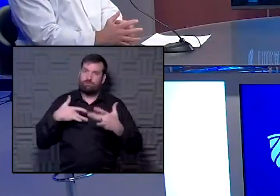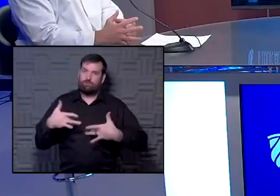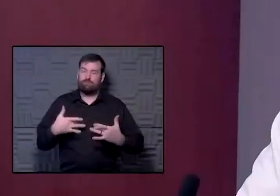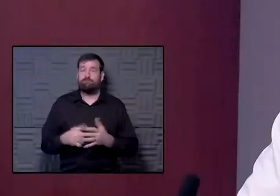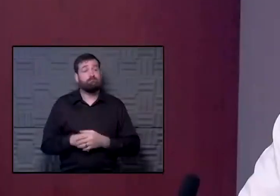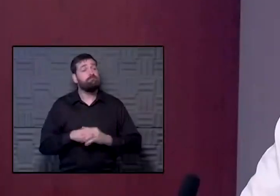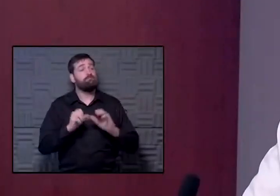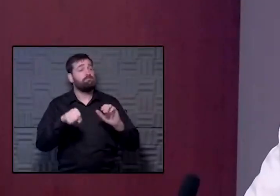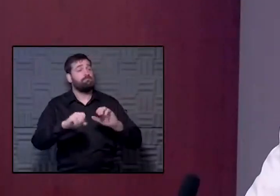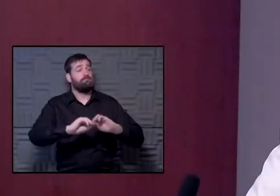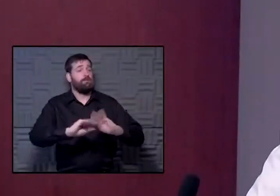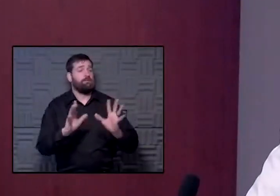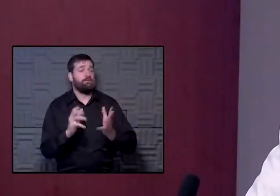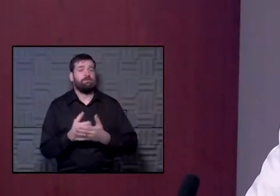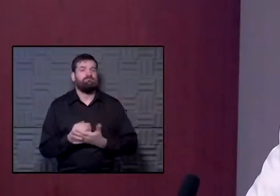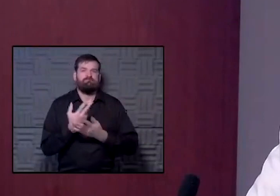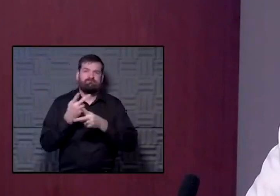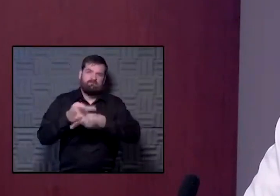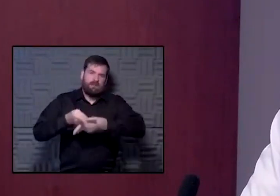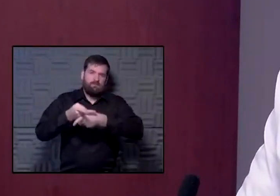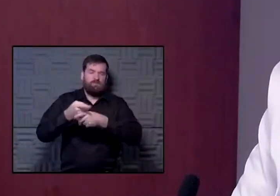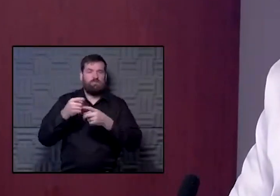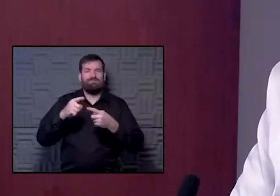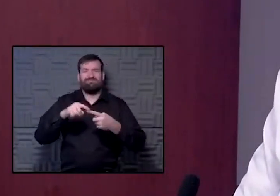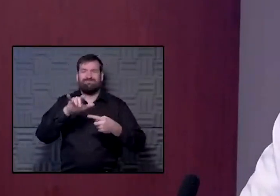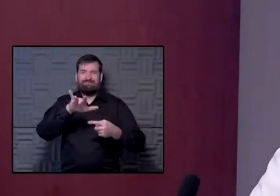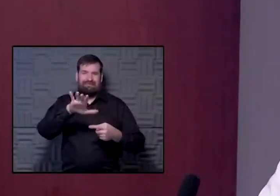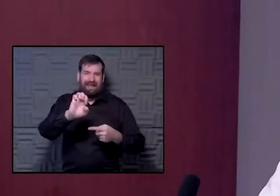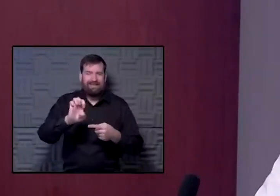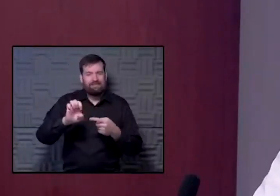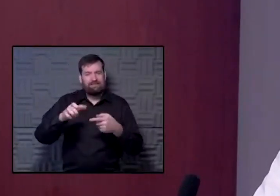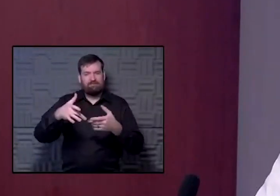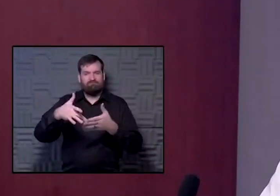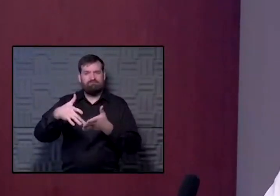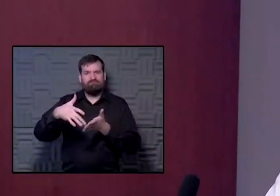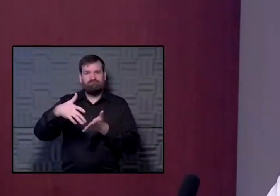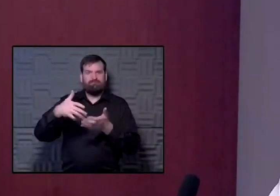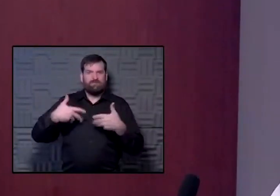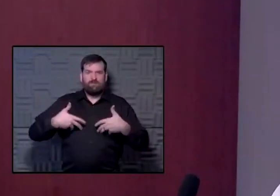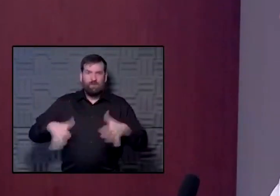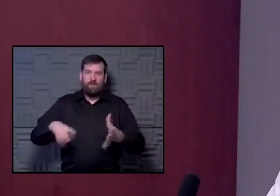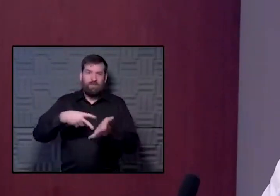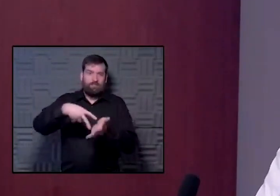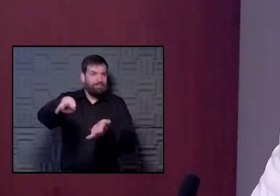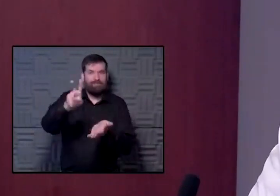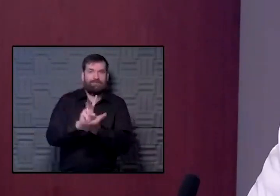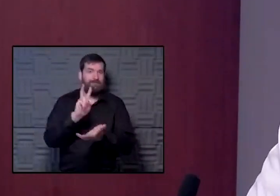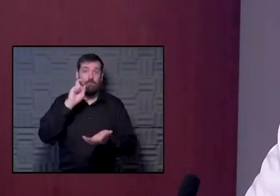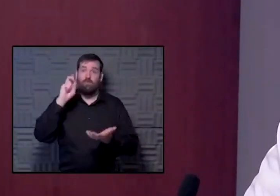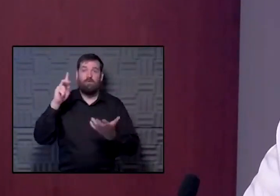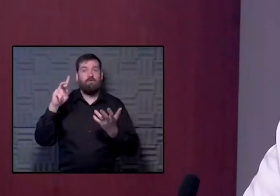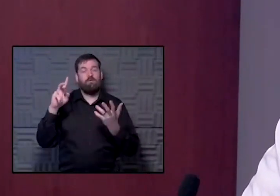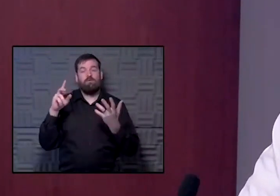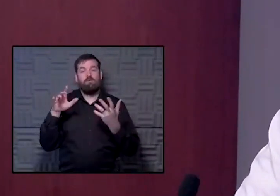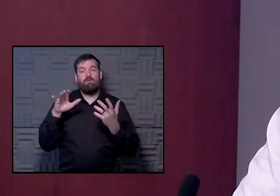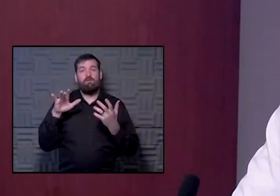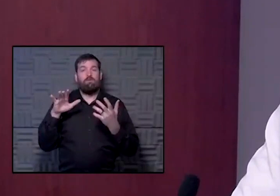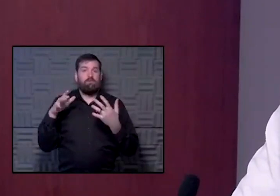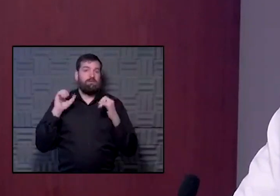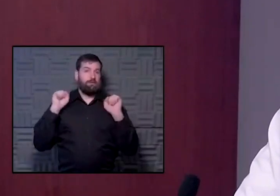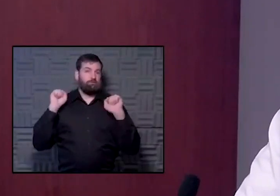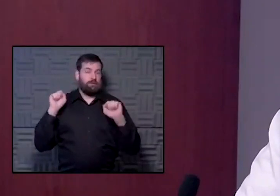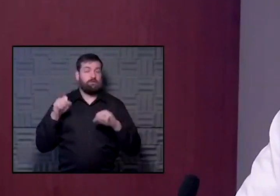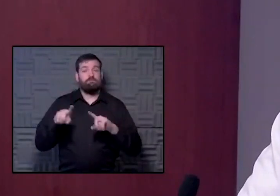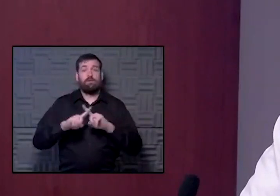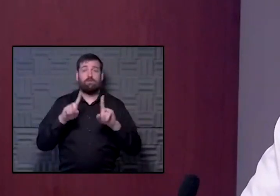Well, obviously, be careful with the ice and the slippery conditions. That's the number one thing for exercising out there. But yes, cold